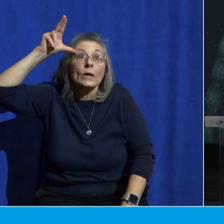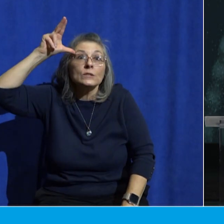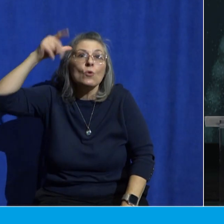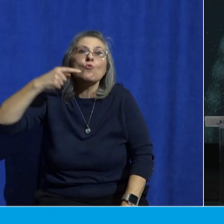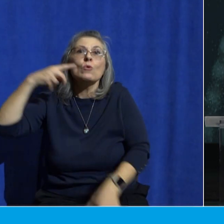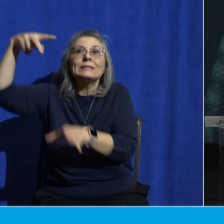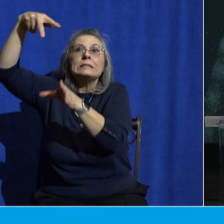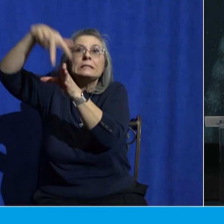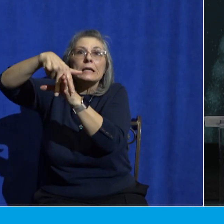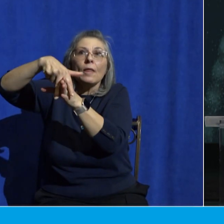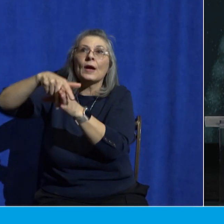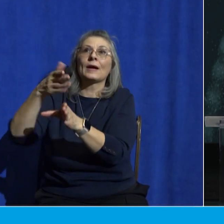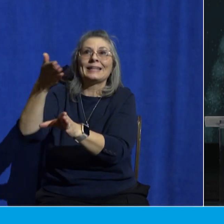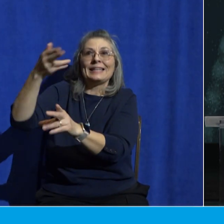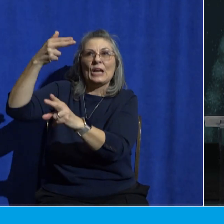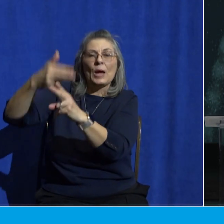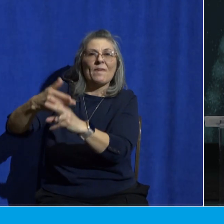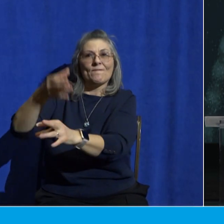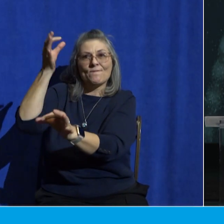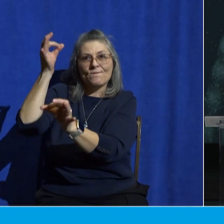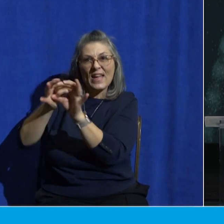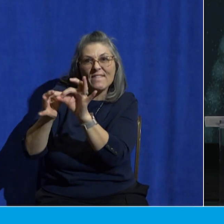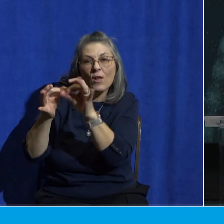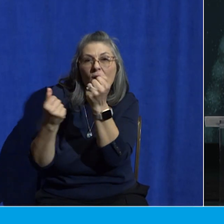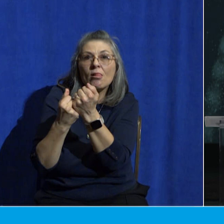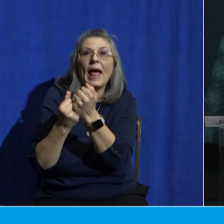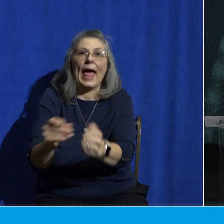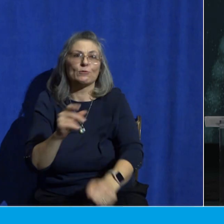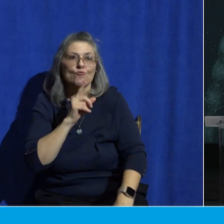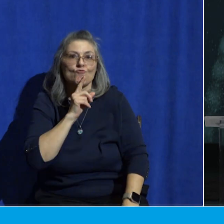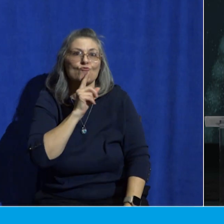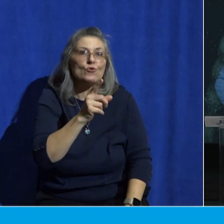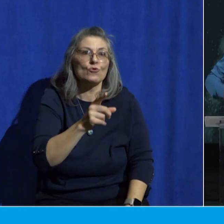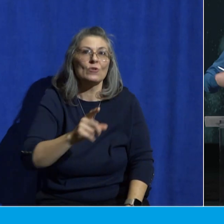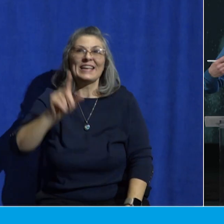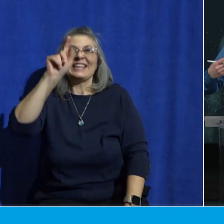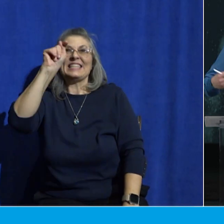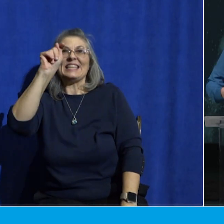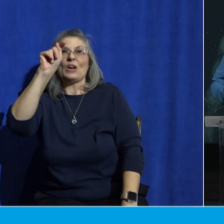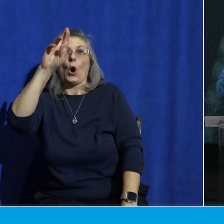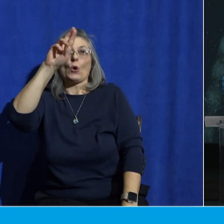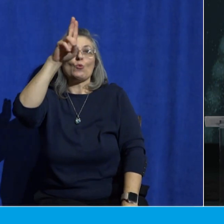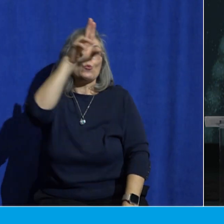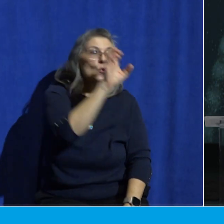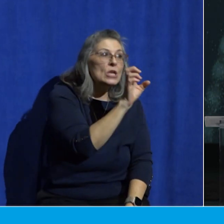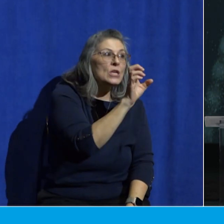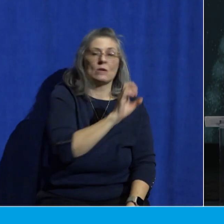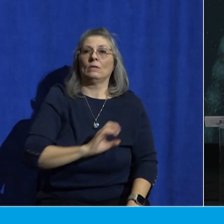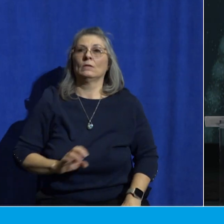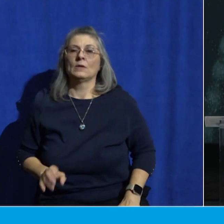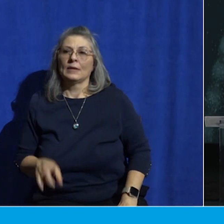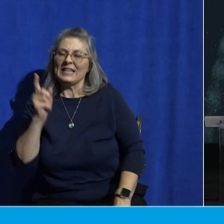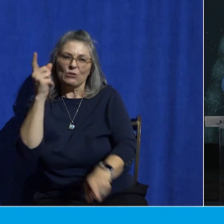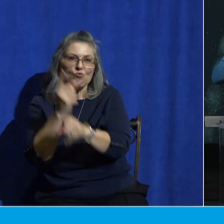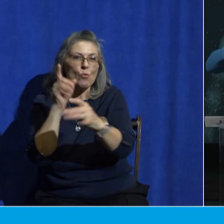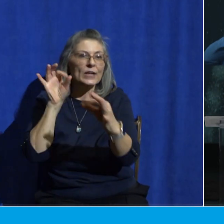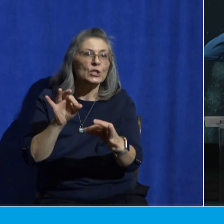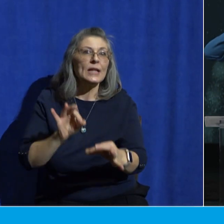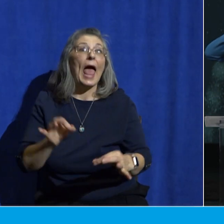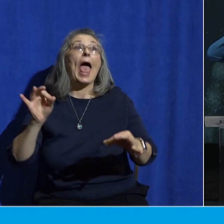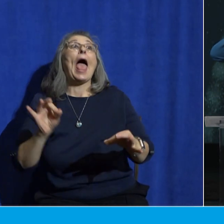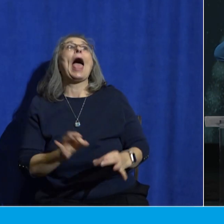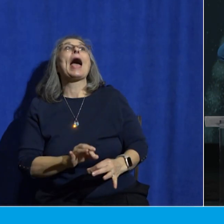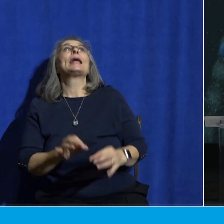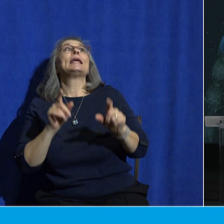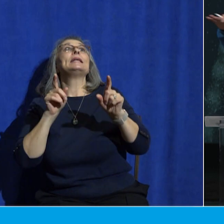is called Faithful and True, with a capital F and a capital T. And in righteousness, he judges and makes war. His eyes